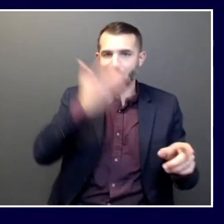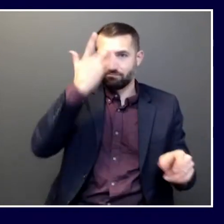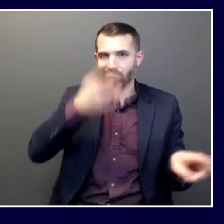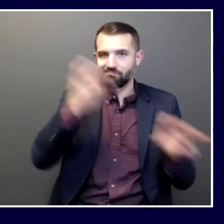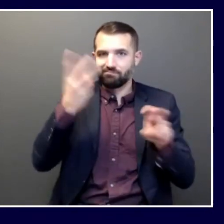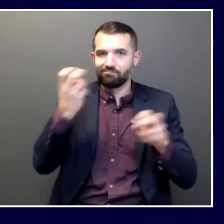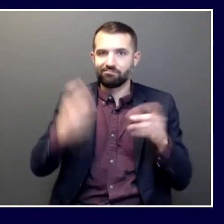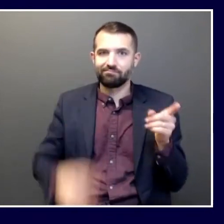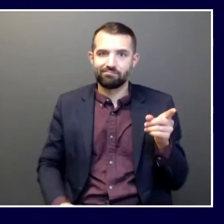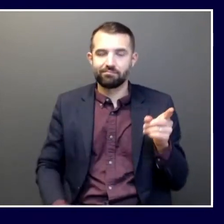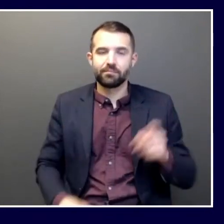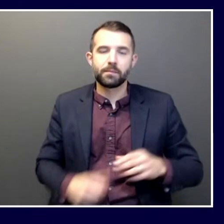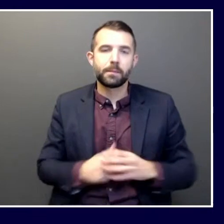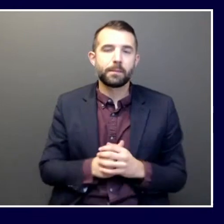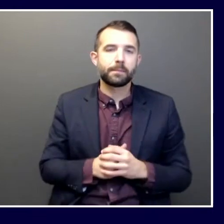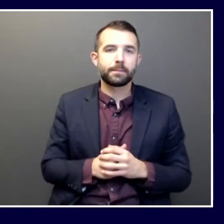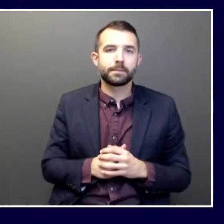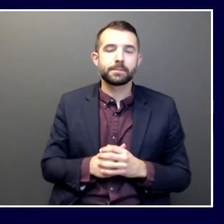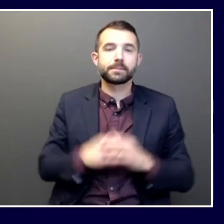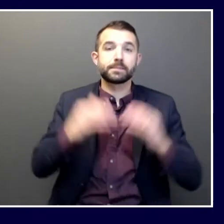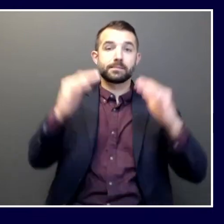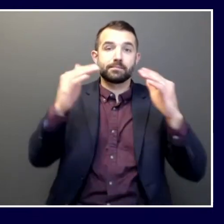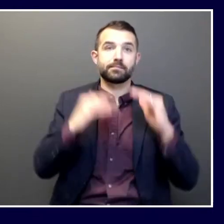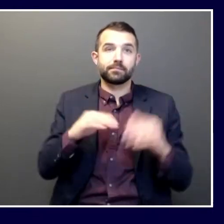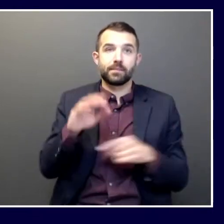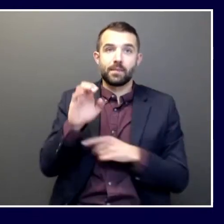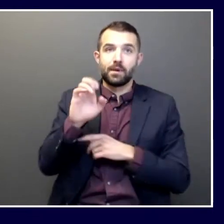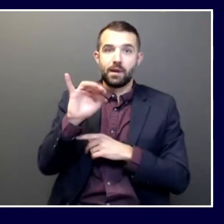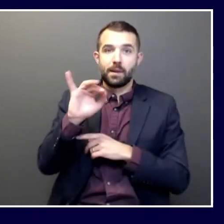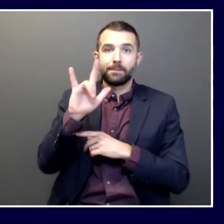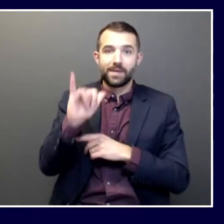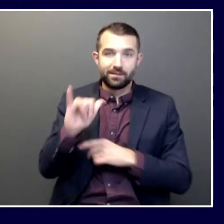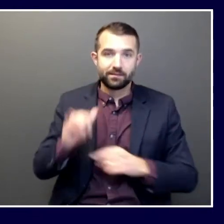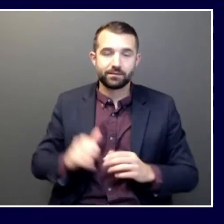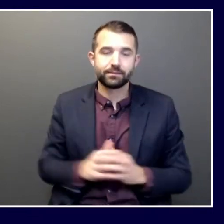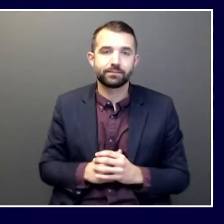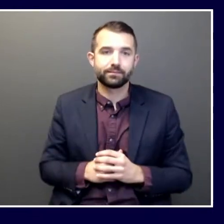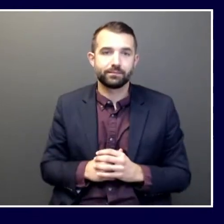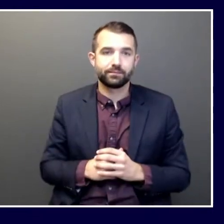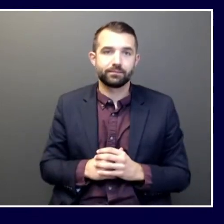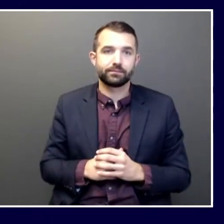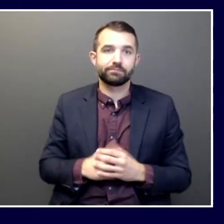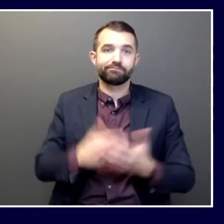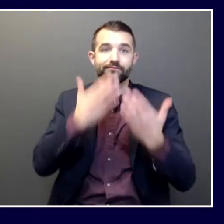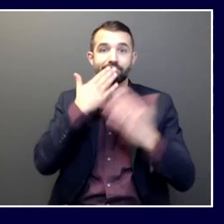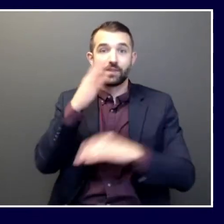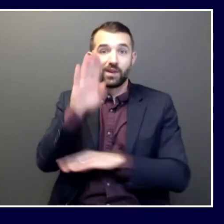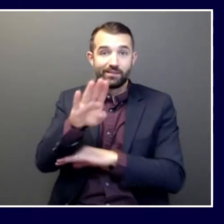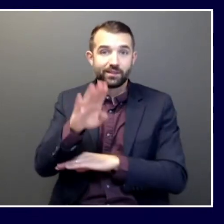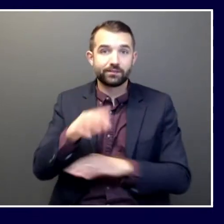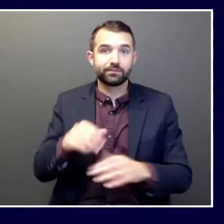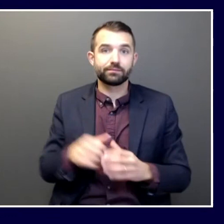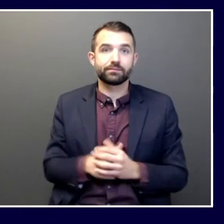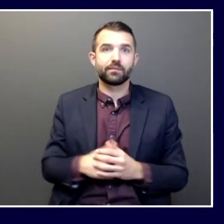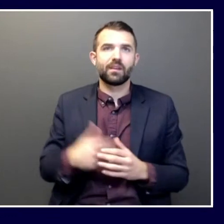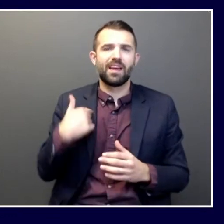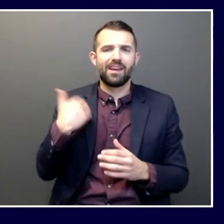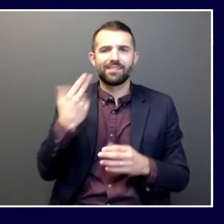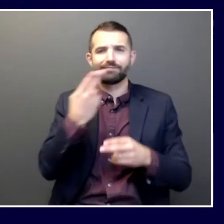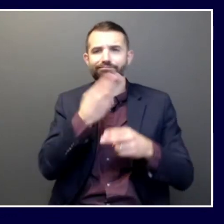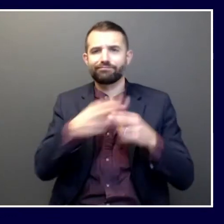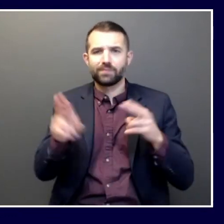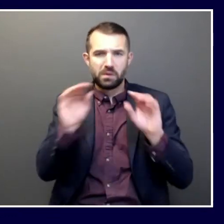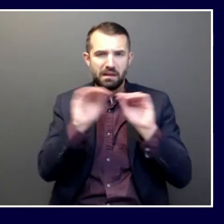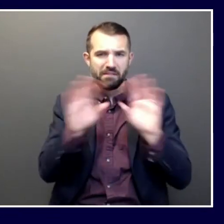Let me go over to Emily at the Sun Journal next. Hi, good afternoon. I want to start with a quick clarification. So